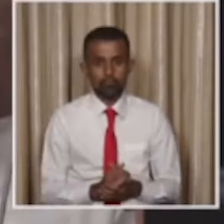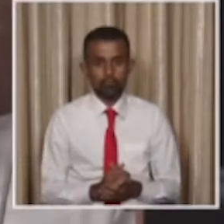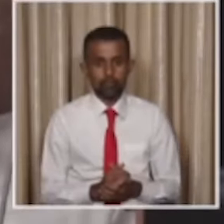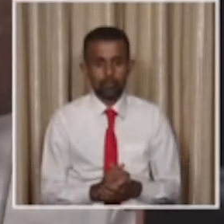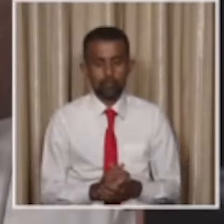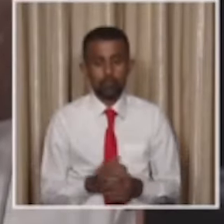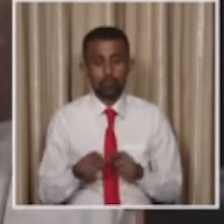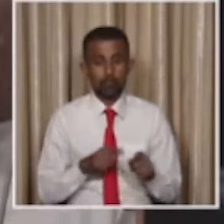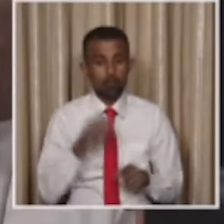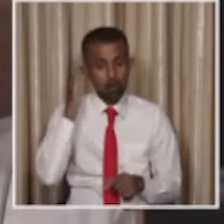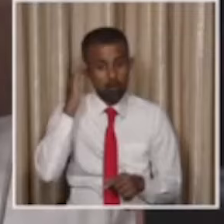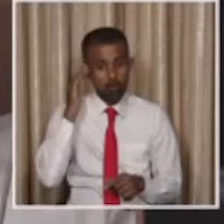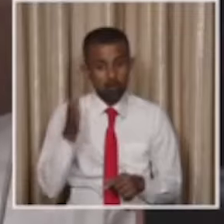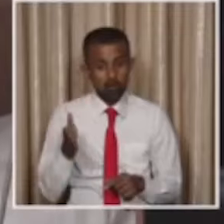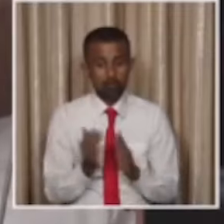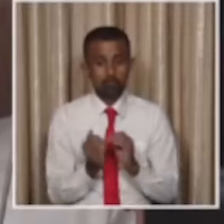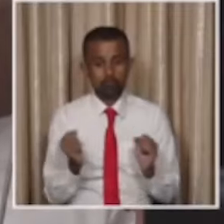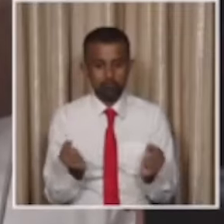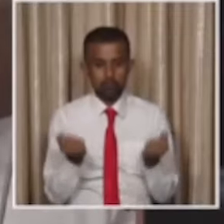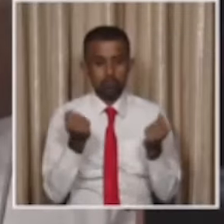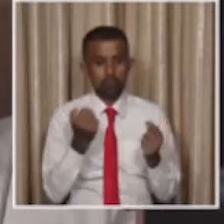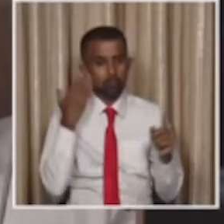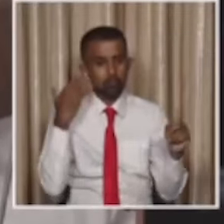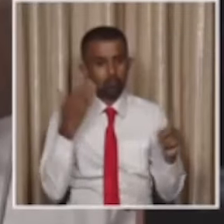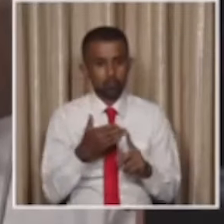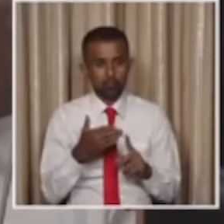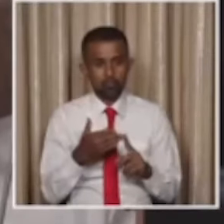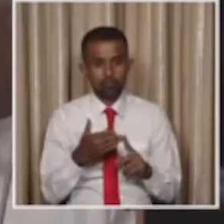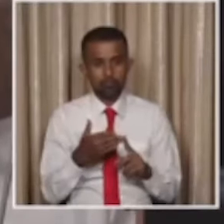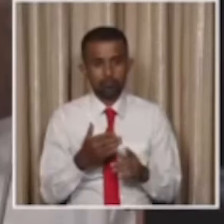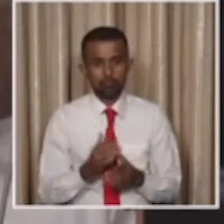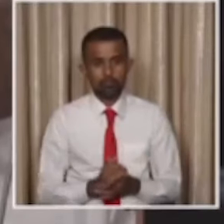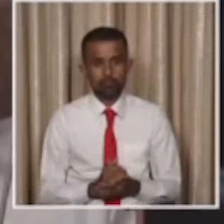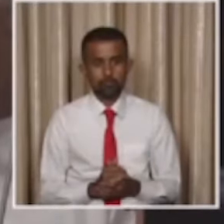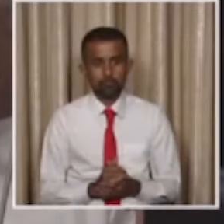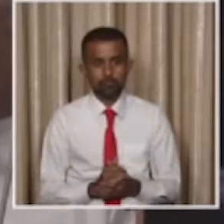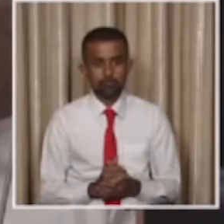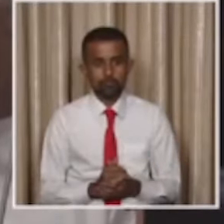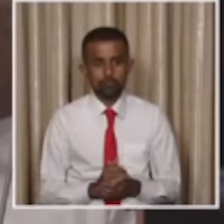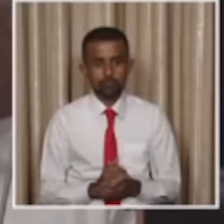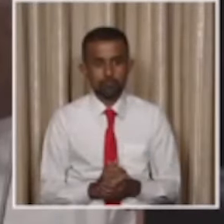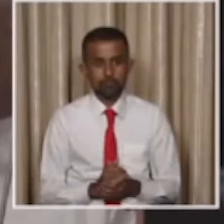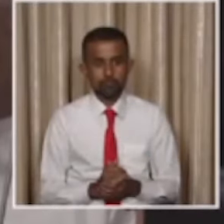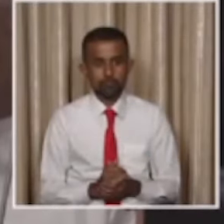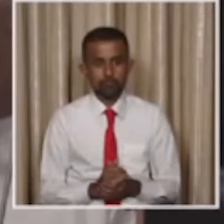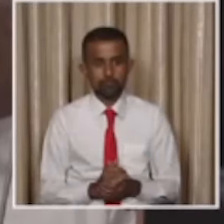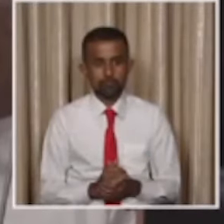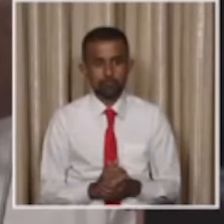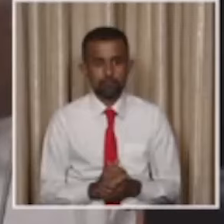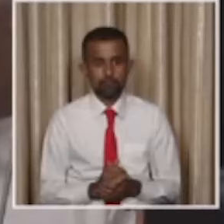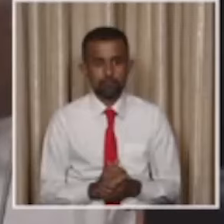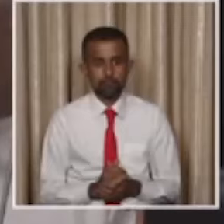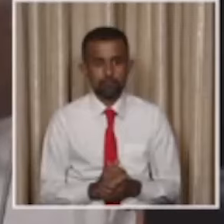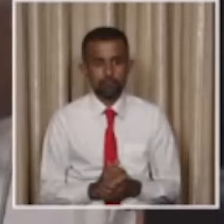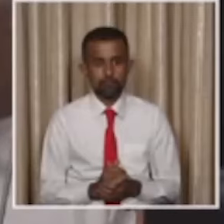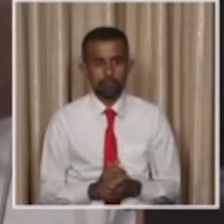empowerment. Gender equality for the purpose of women's. The policy ensure D0 and enjoyment of human rights and